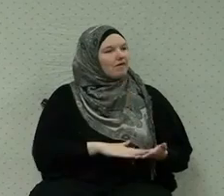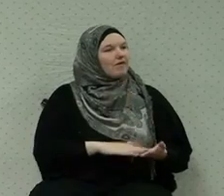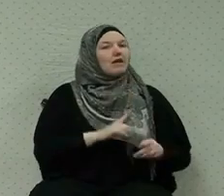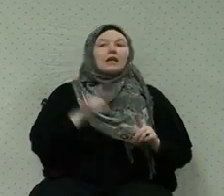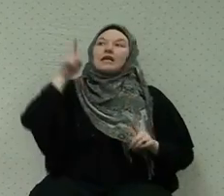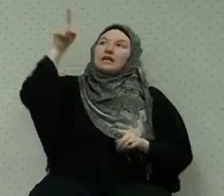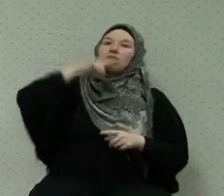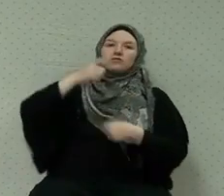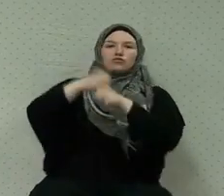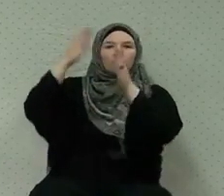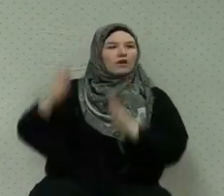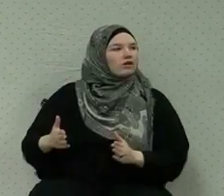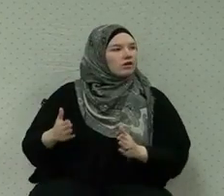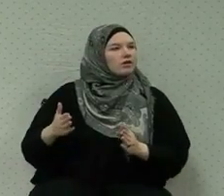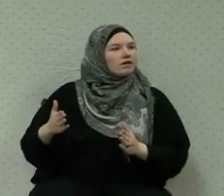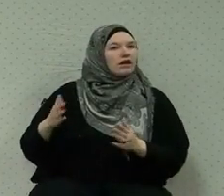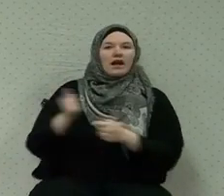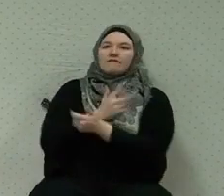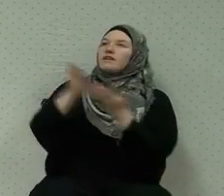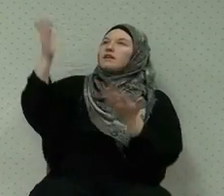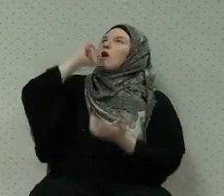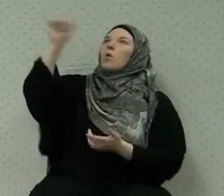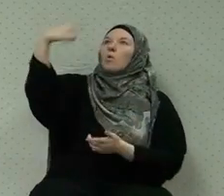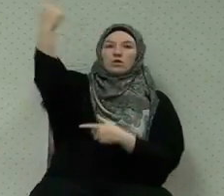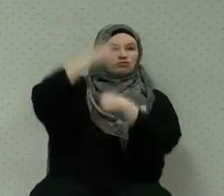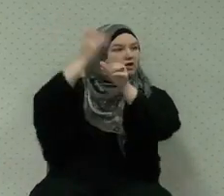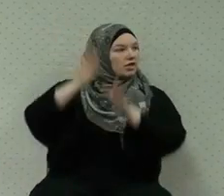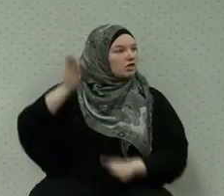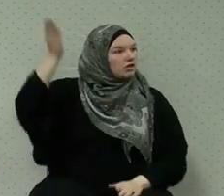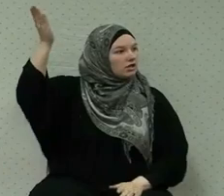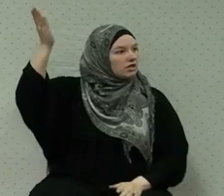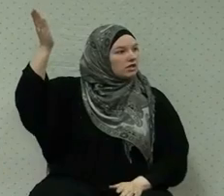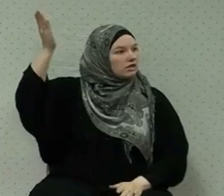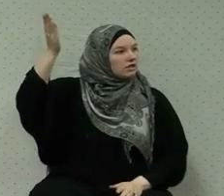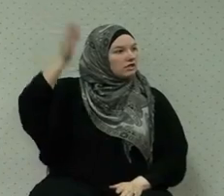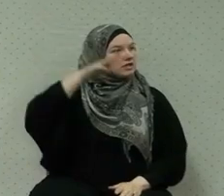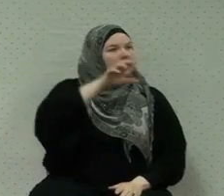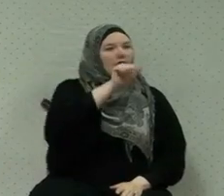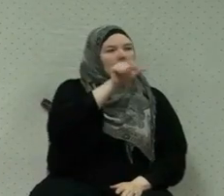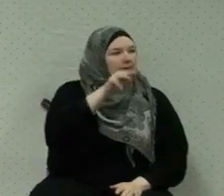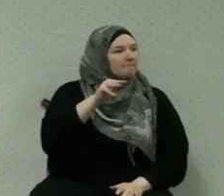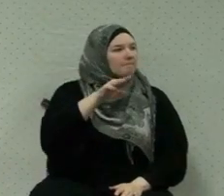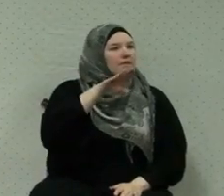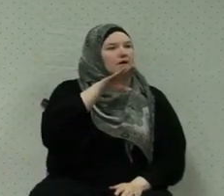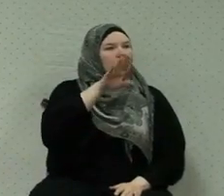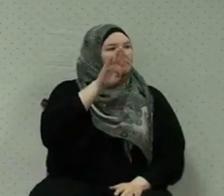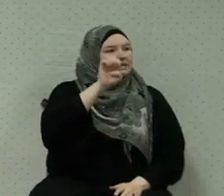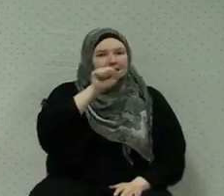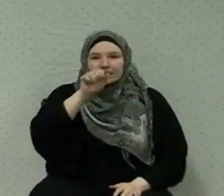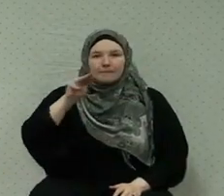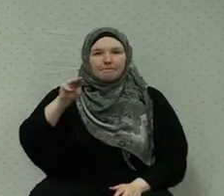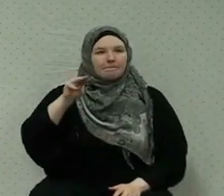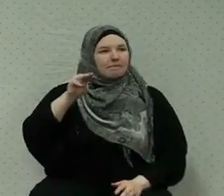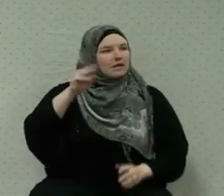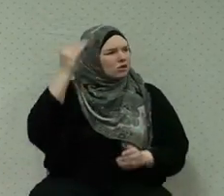is all what He is, not only the Creator. He is Sami', Alim, Basir, Khabir. He